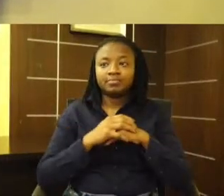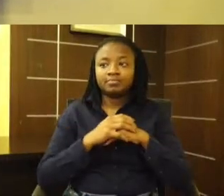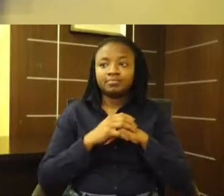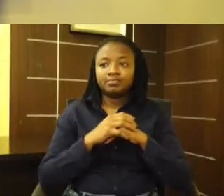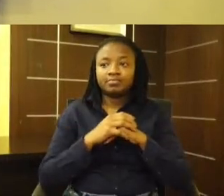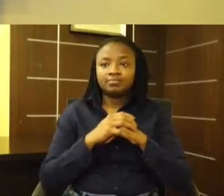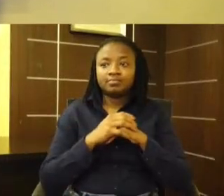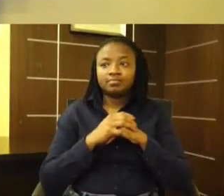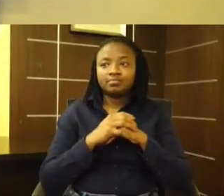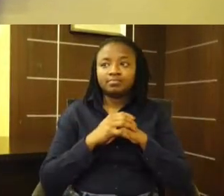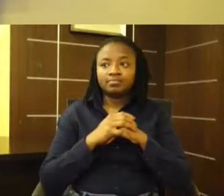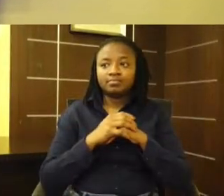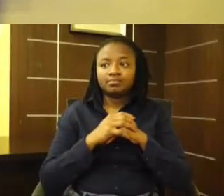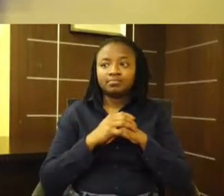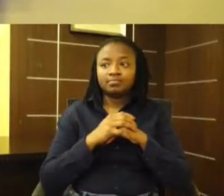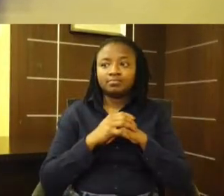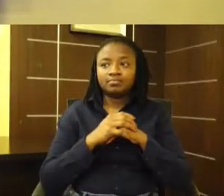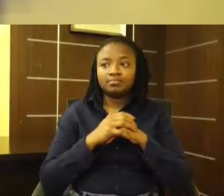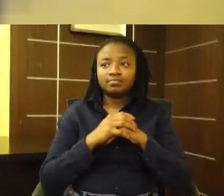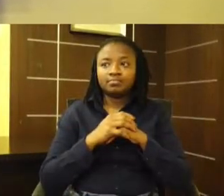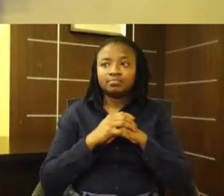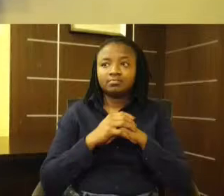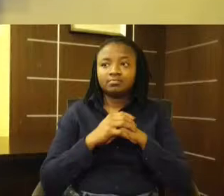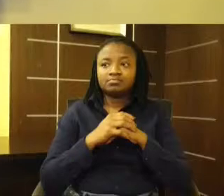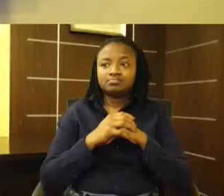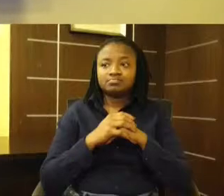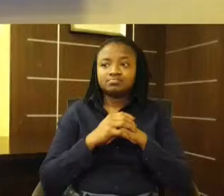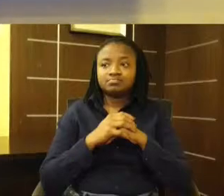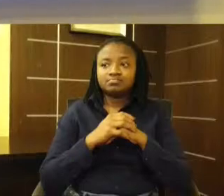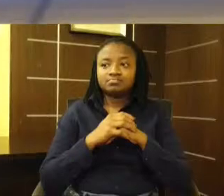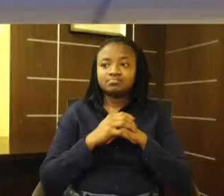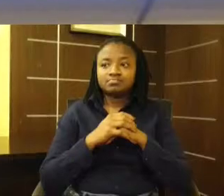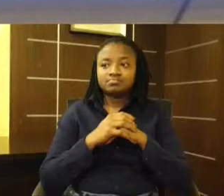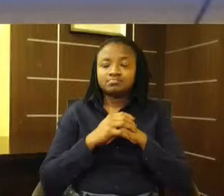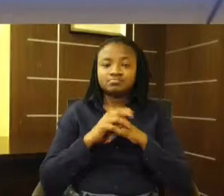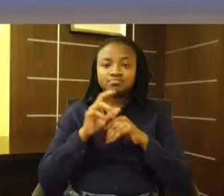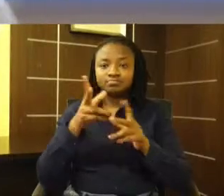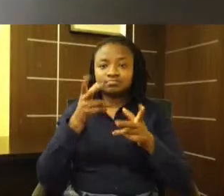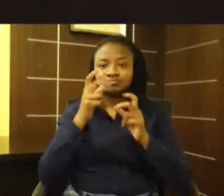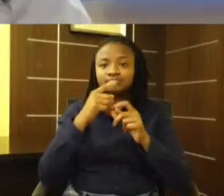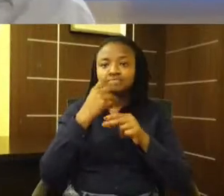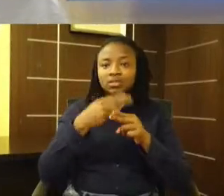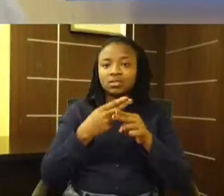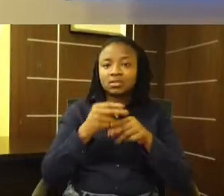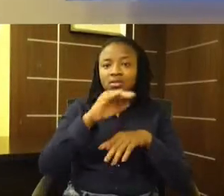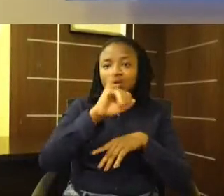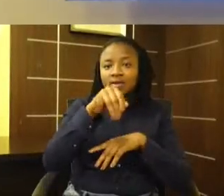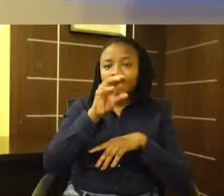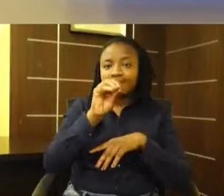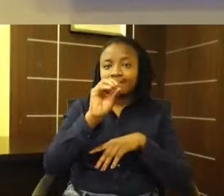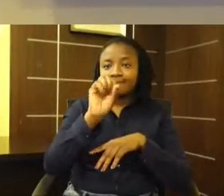by one of our listeners, was Joseph Baraza,